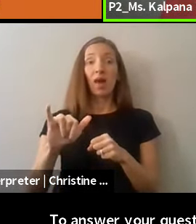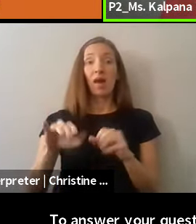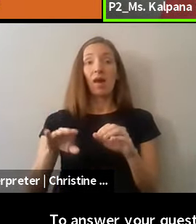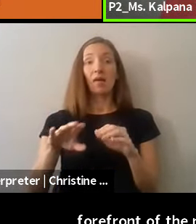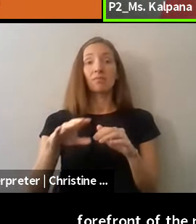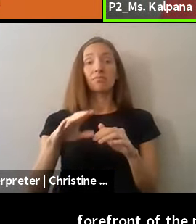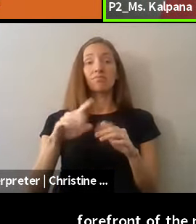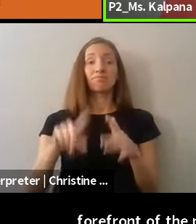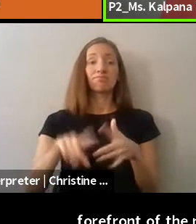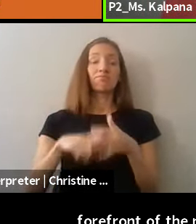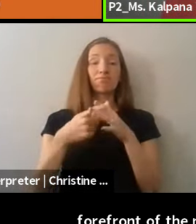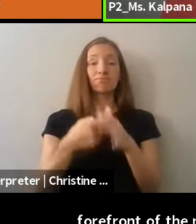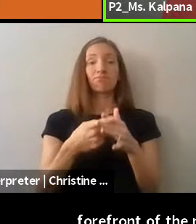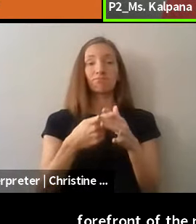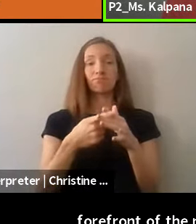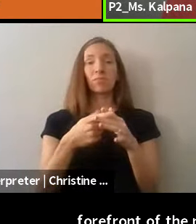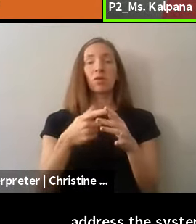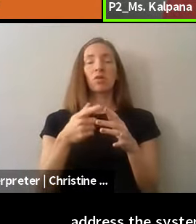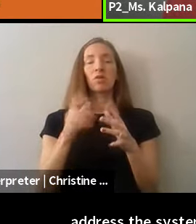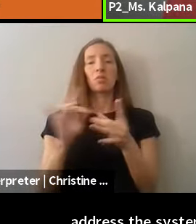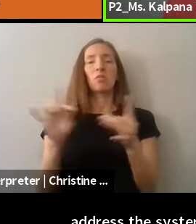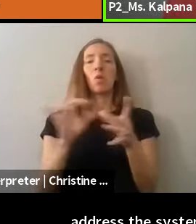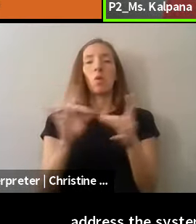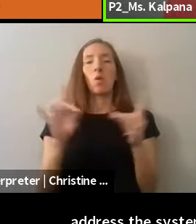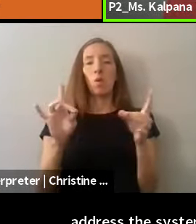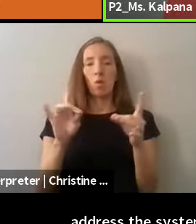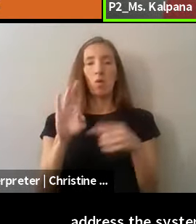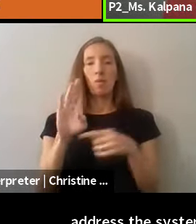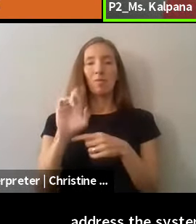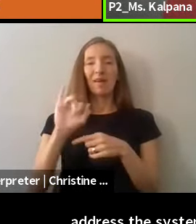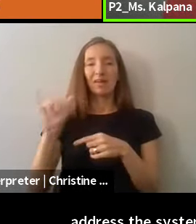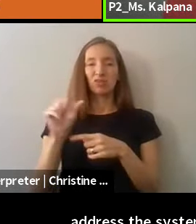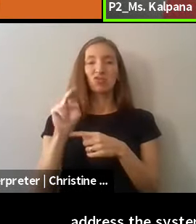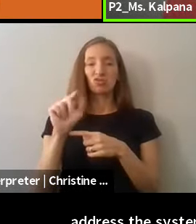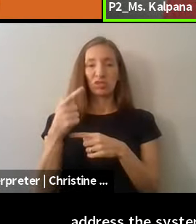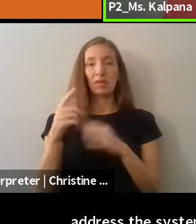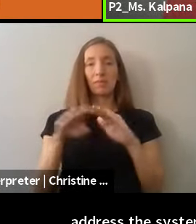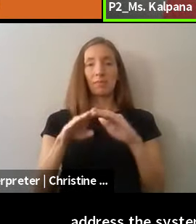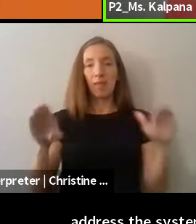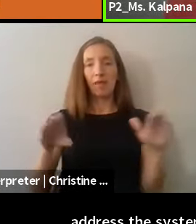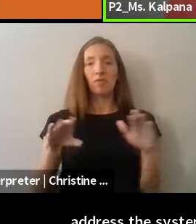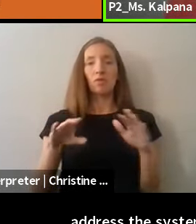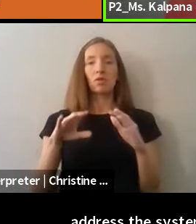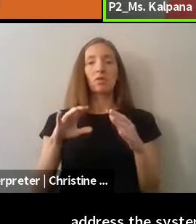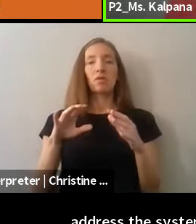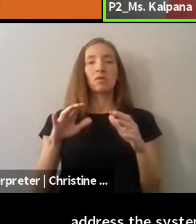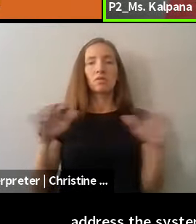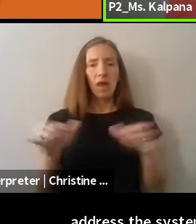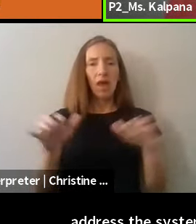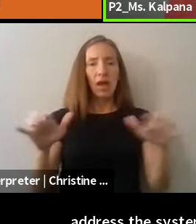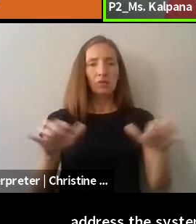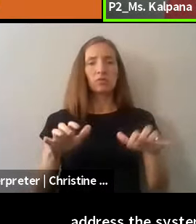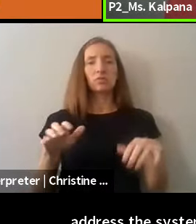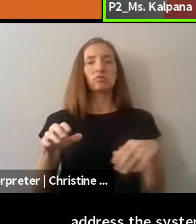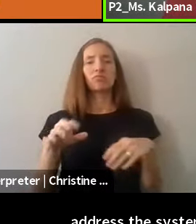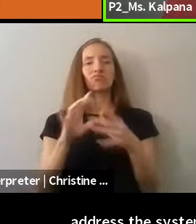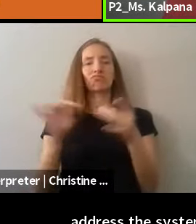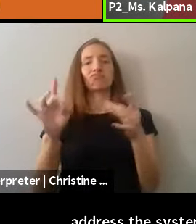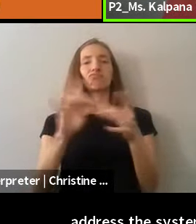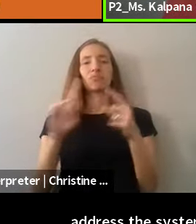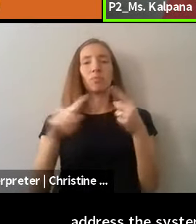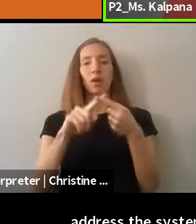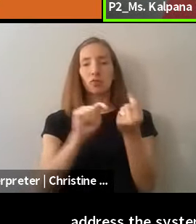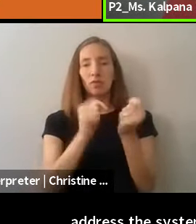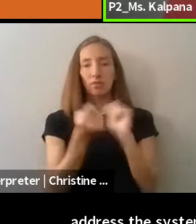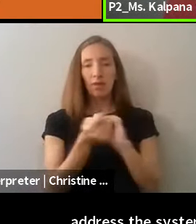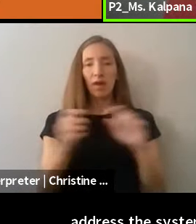about transformative actions that challenge and alter the power dynamics that underpin gender inequality.